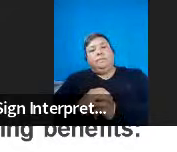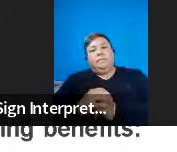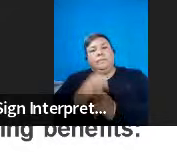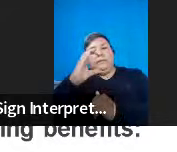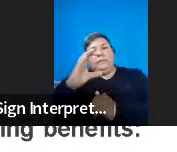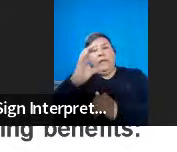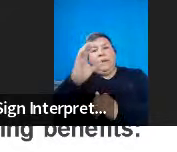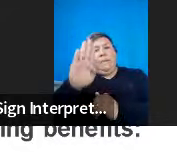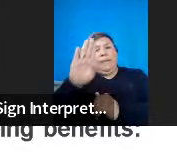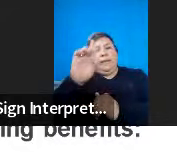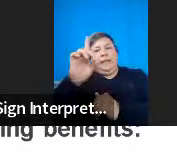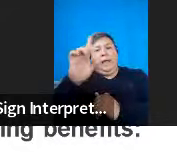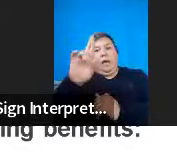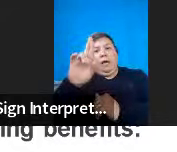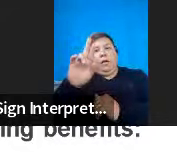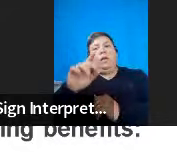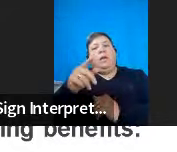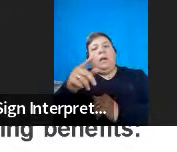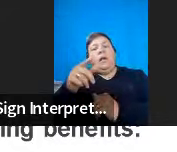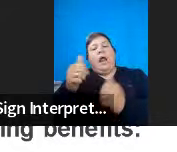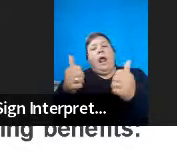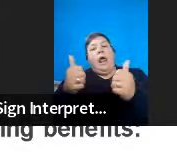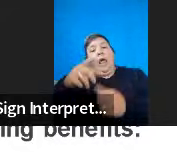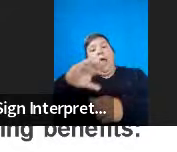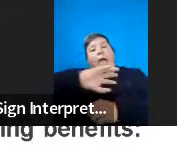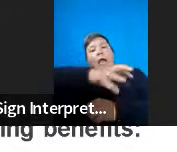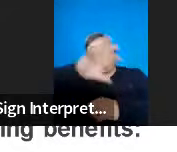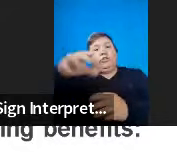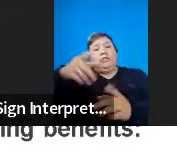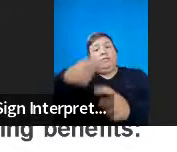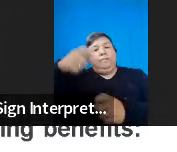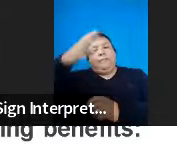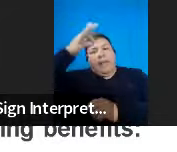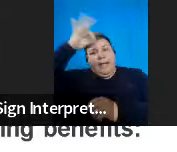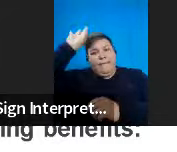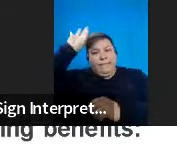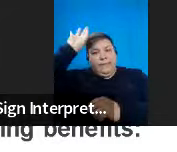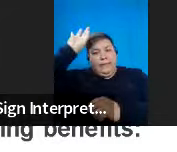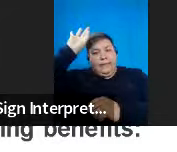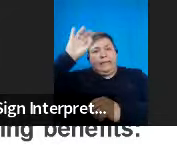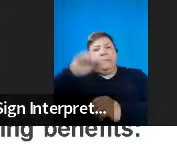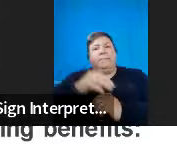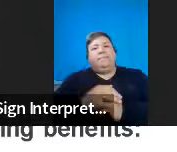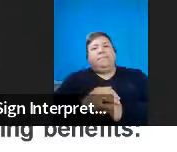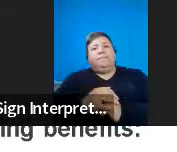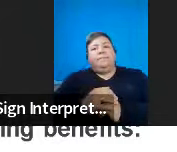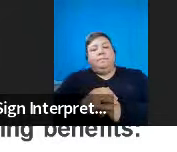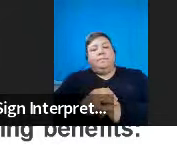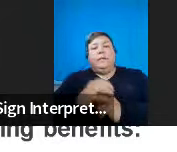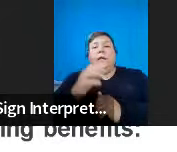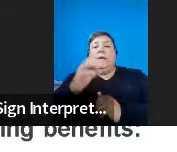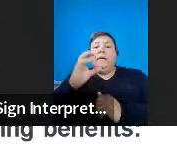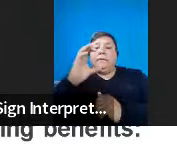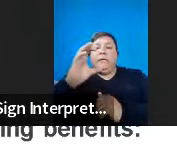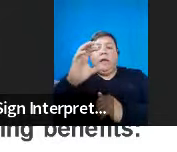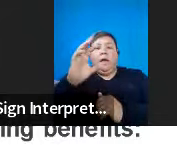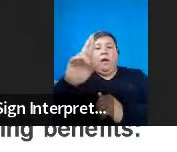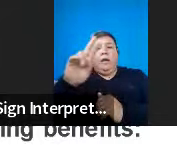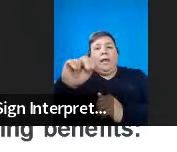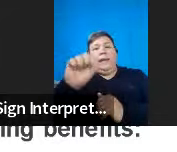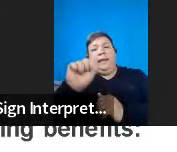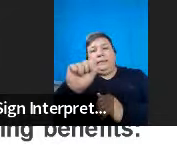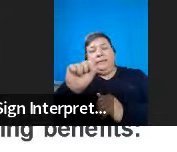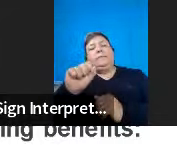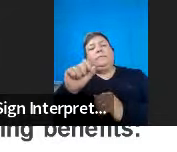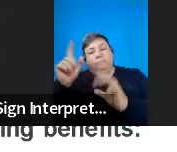CBRTA as a government agency on that. And we have also made strides with NRCS. With the other government agencies, we